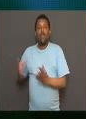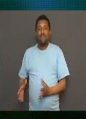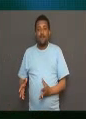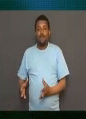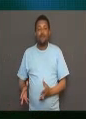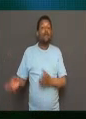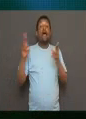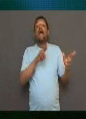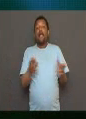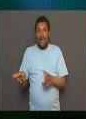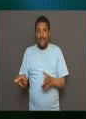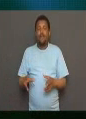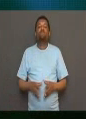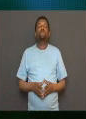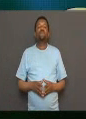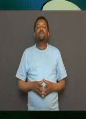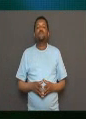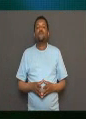Students, let's get ready.